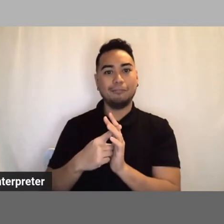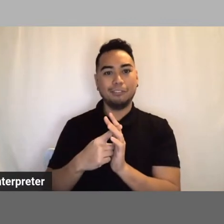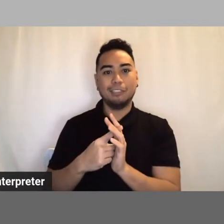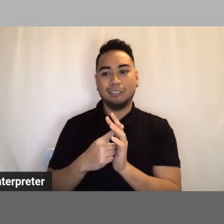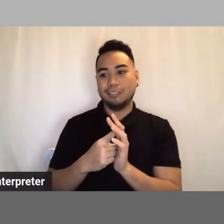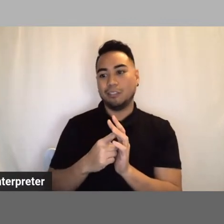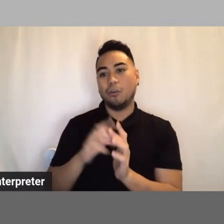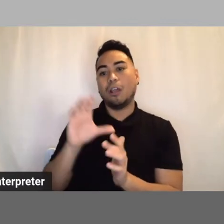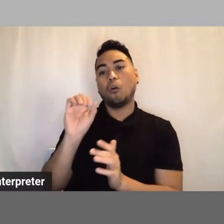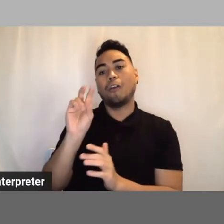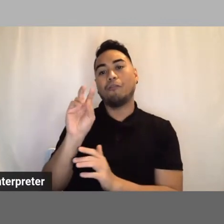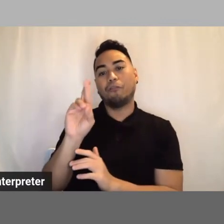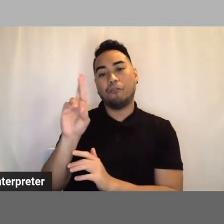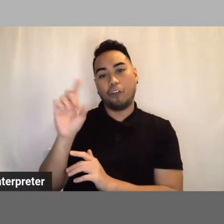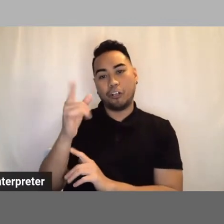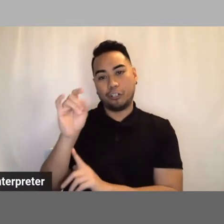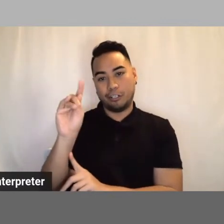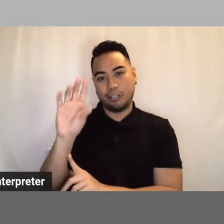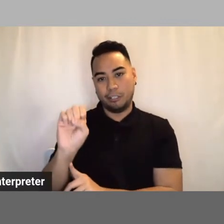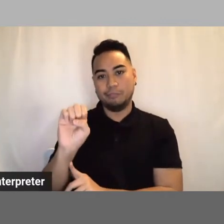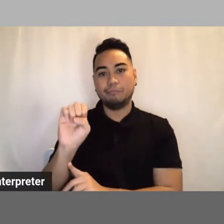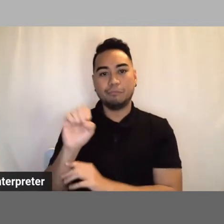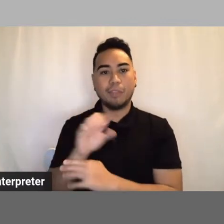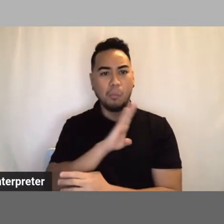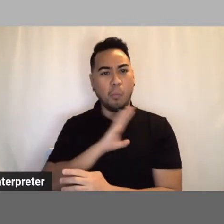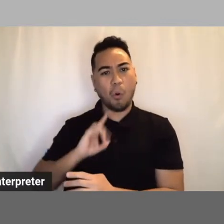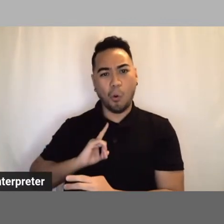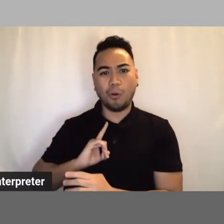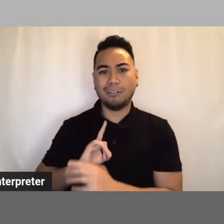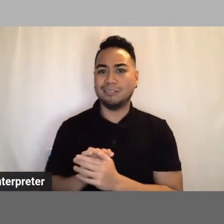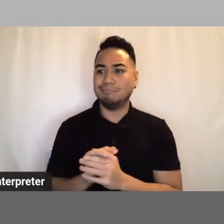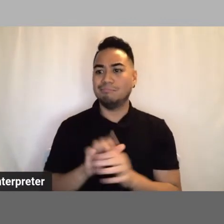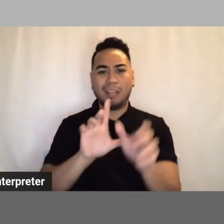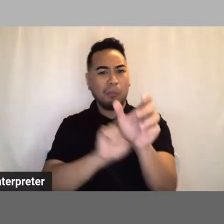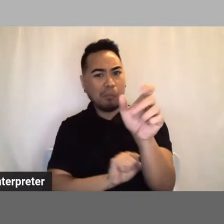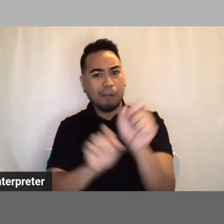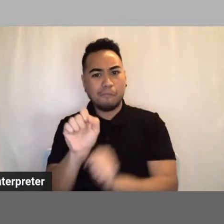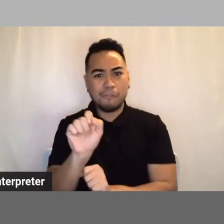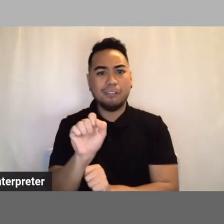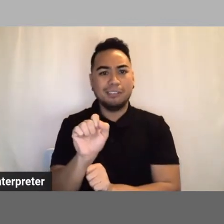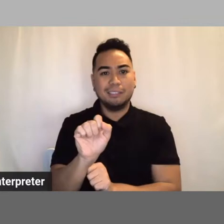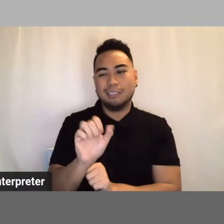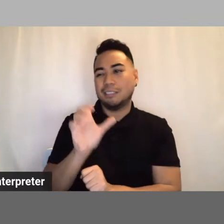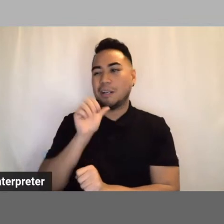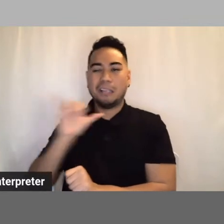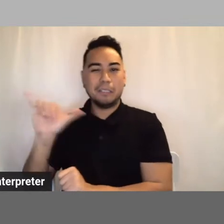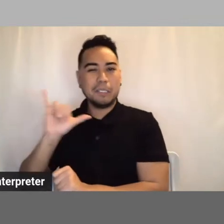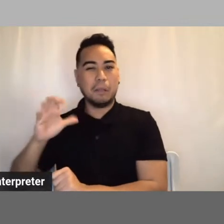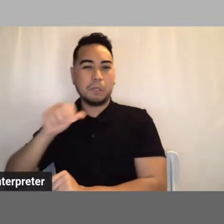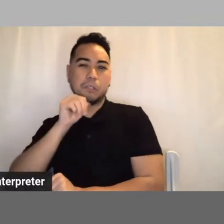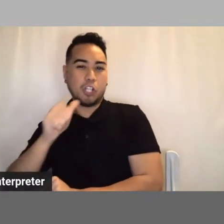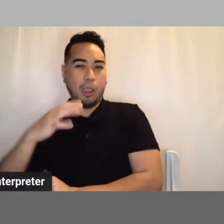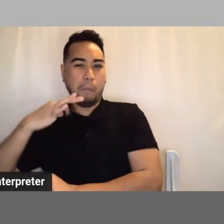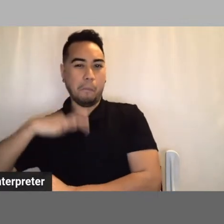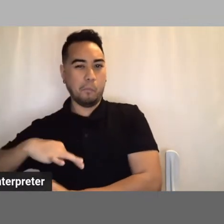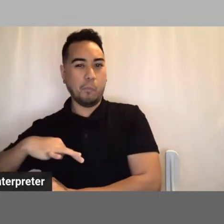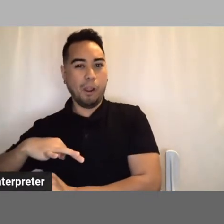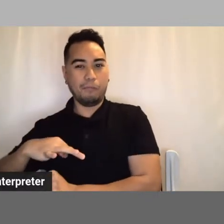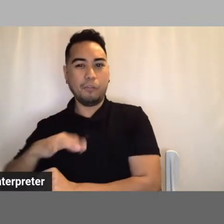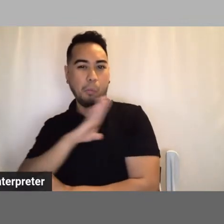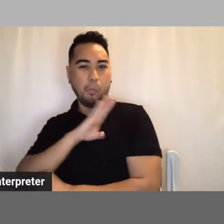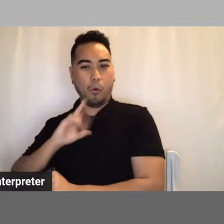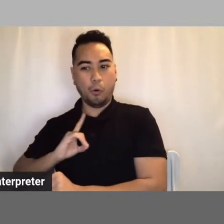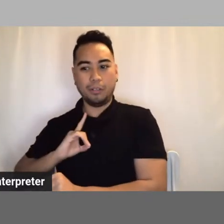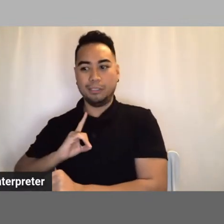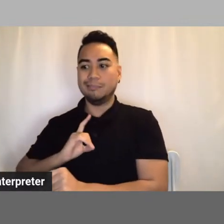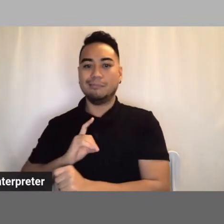editorial board is super hands-on. They're not like a sort of traditional nonprofit governing board. They help set both our